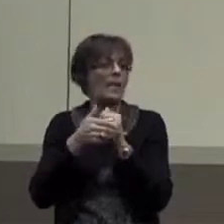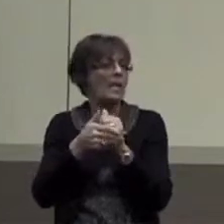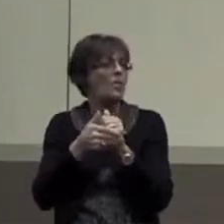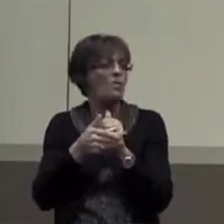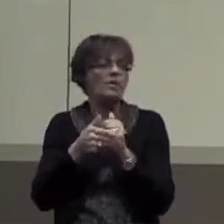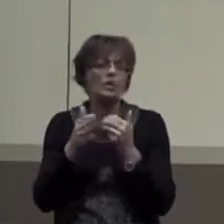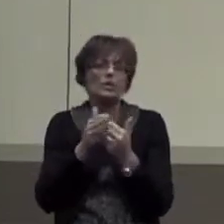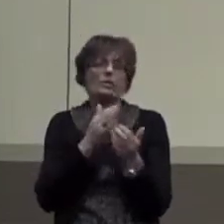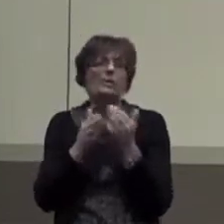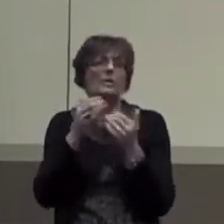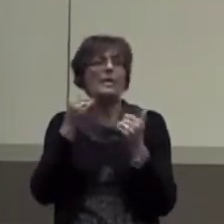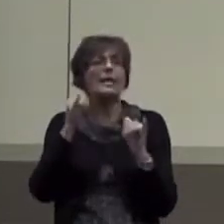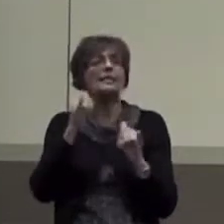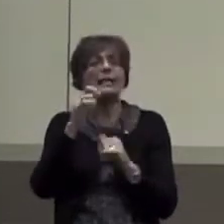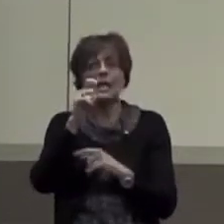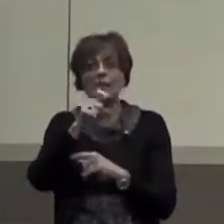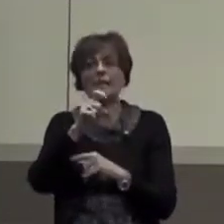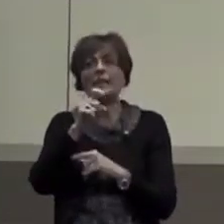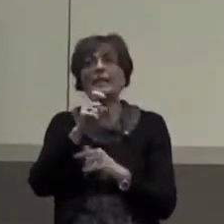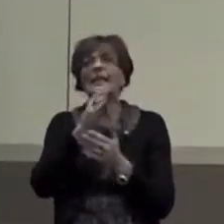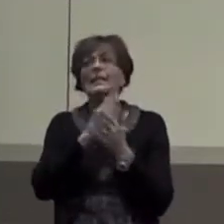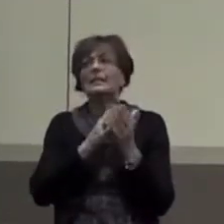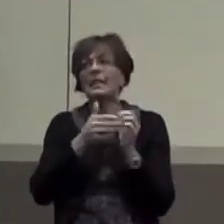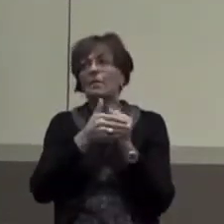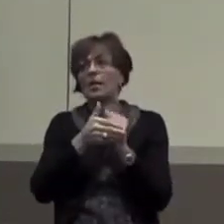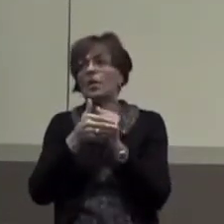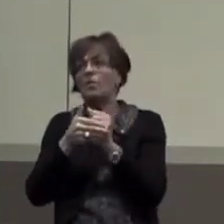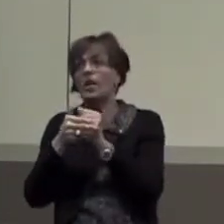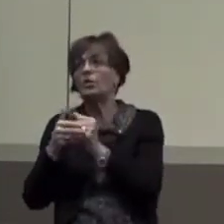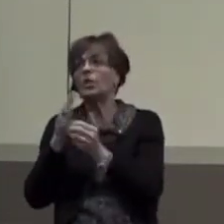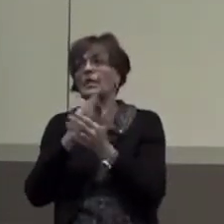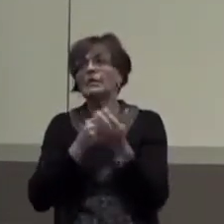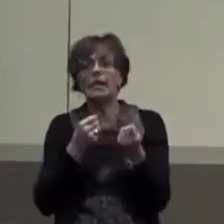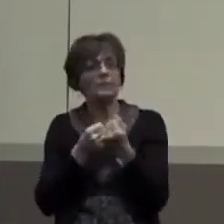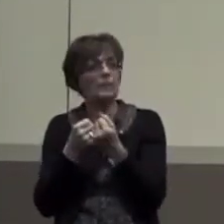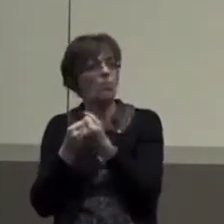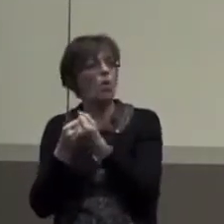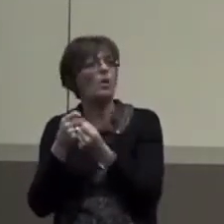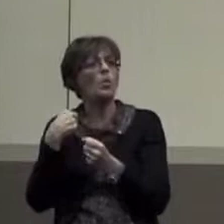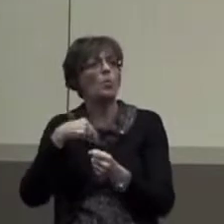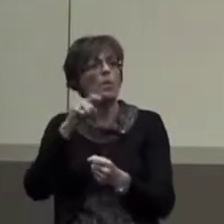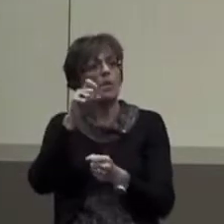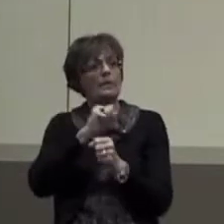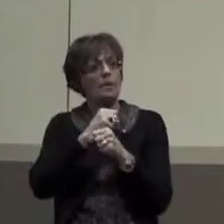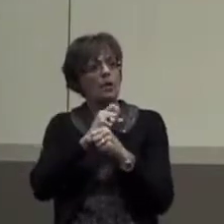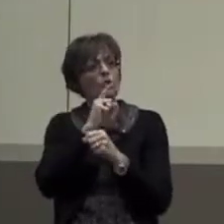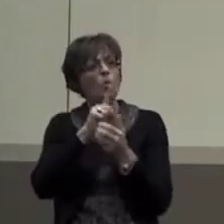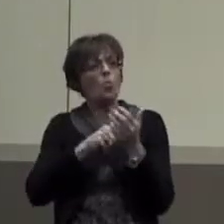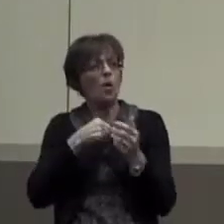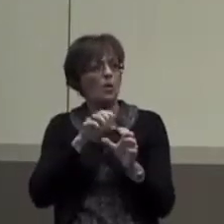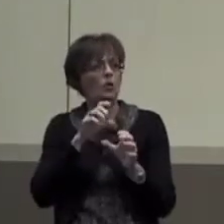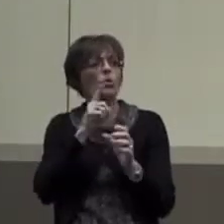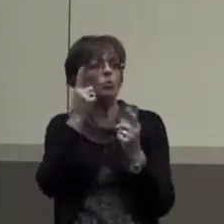need some intervention and some support, and we need to make sure that what we're doing is working for them.